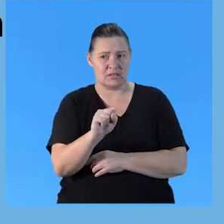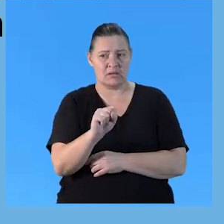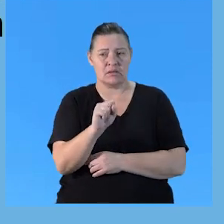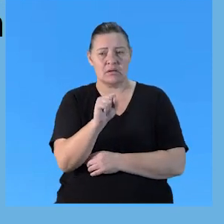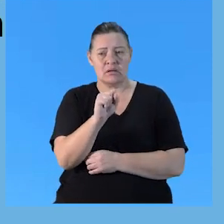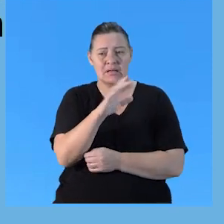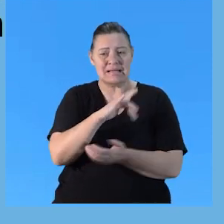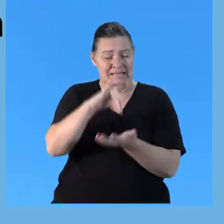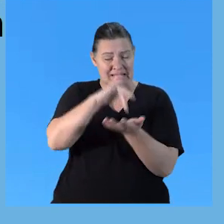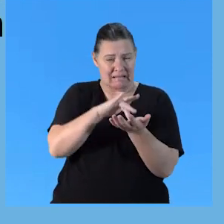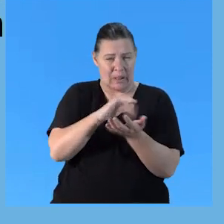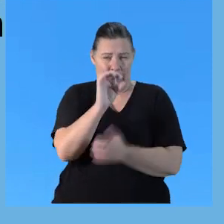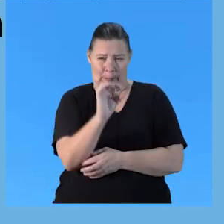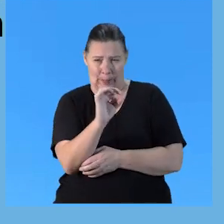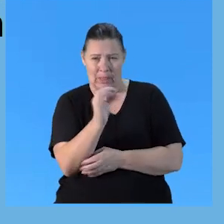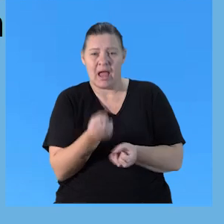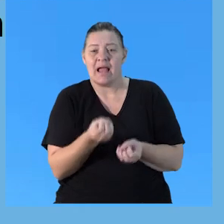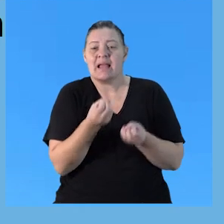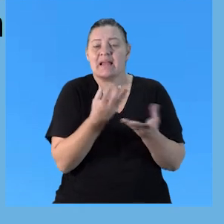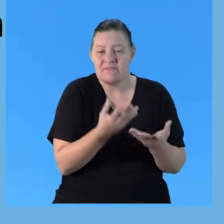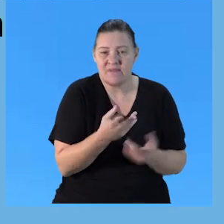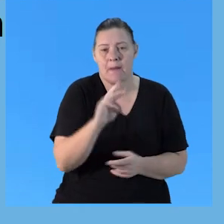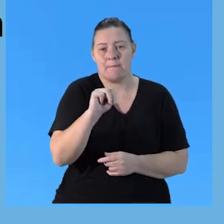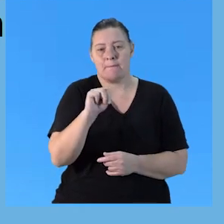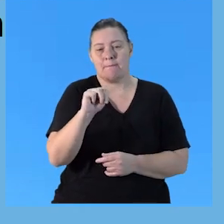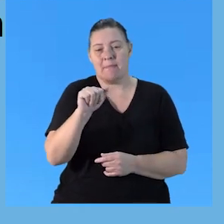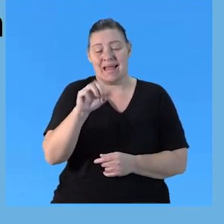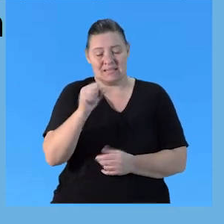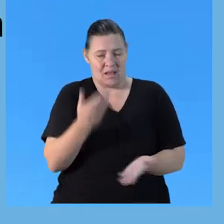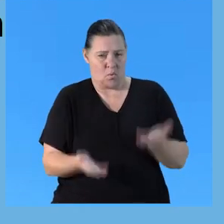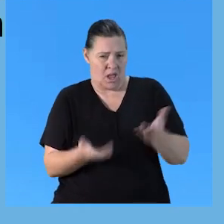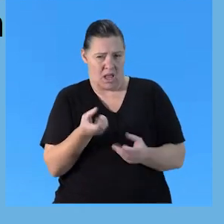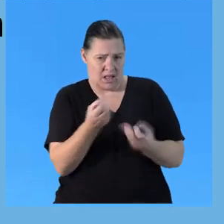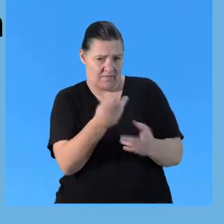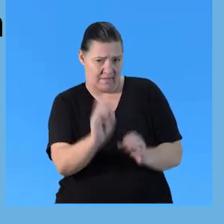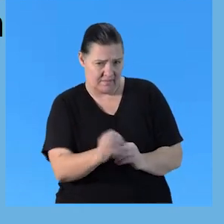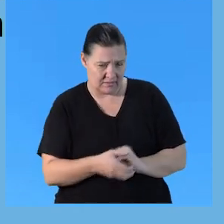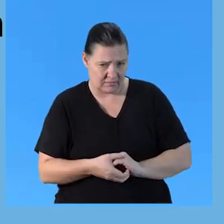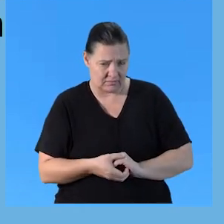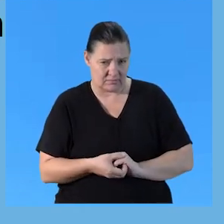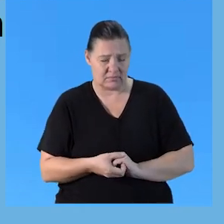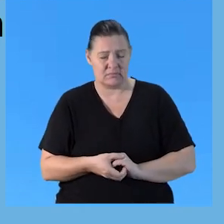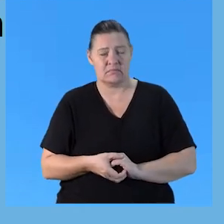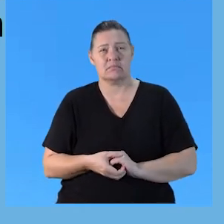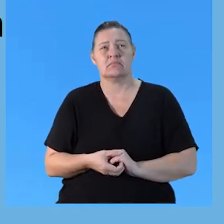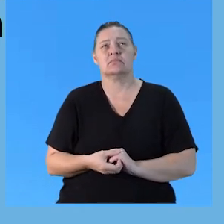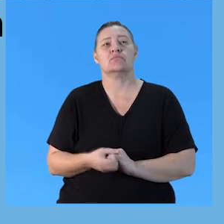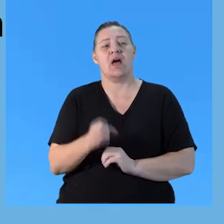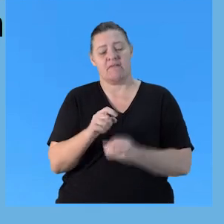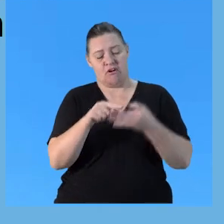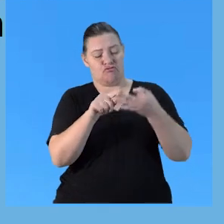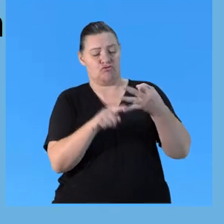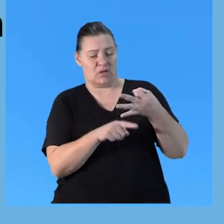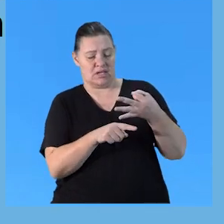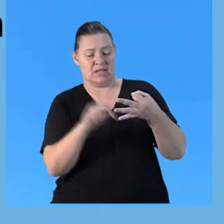that wire again, when it gets there, it wasn't going to be able to go to the other side or to travel through the wire